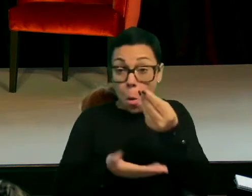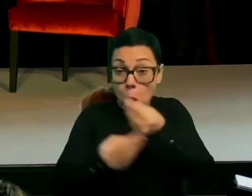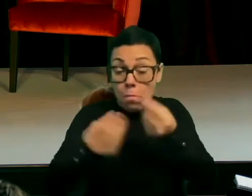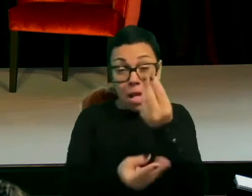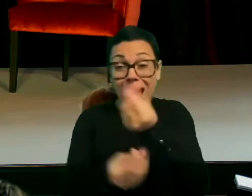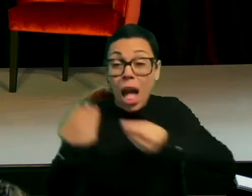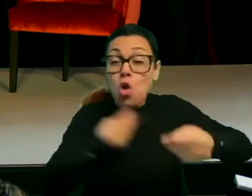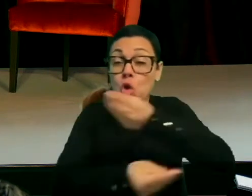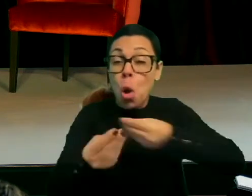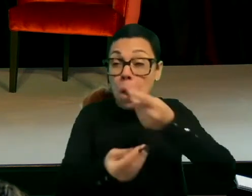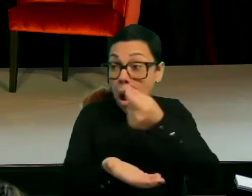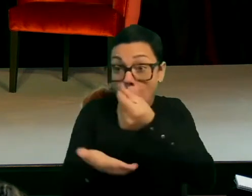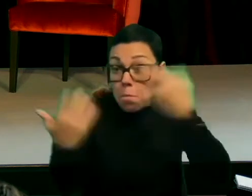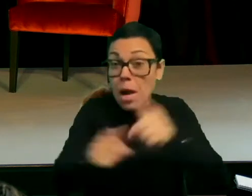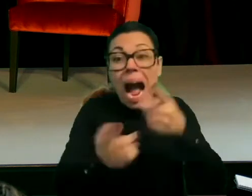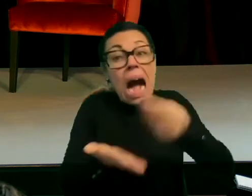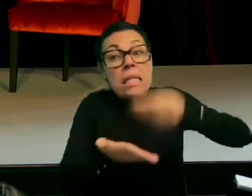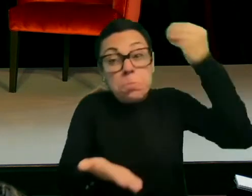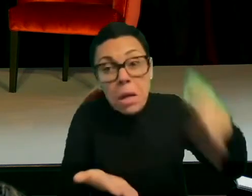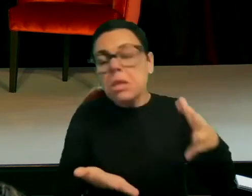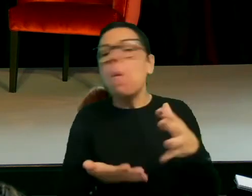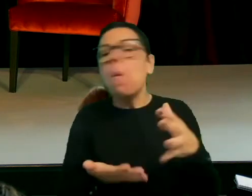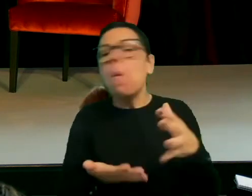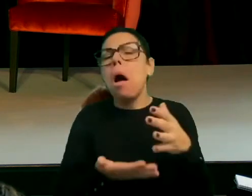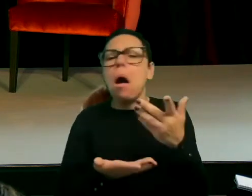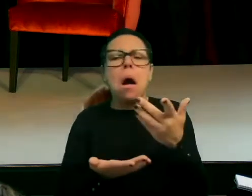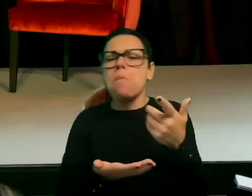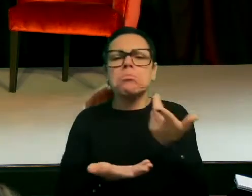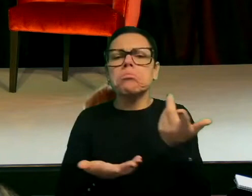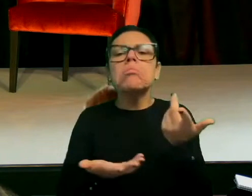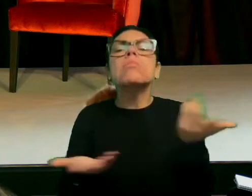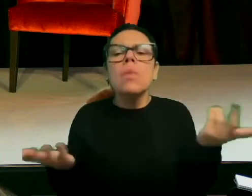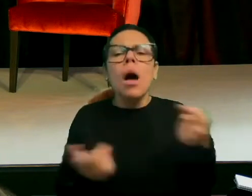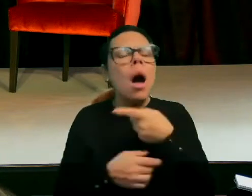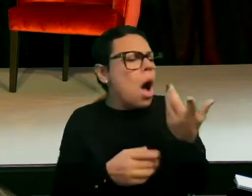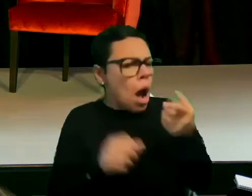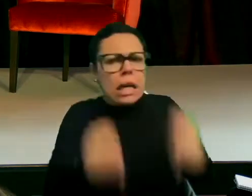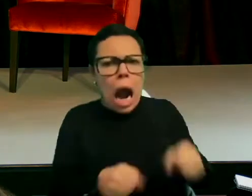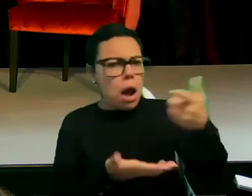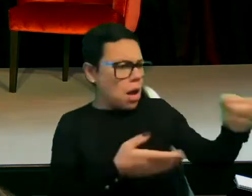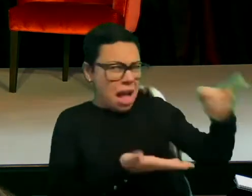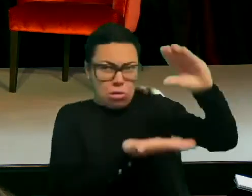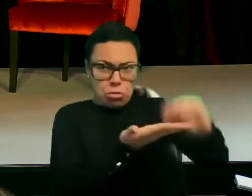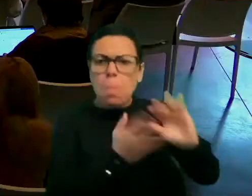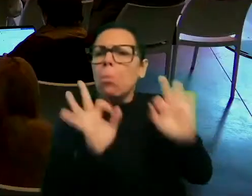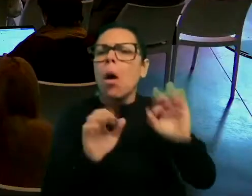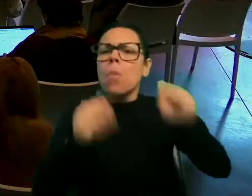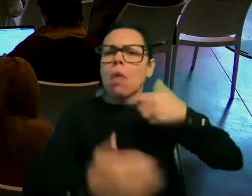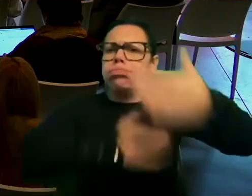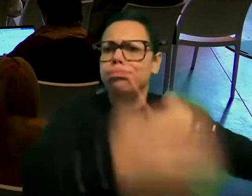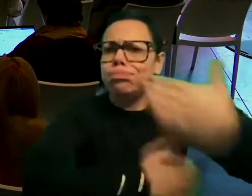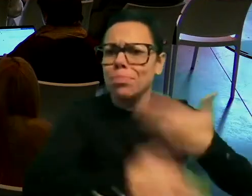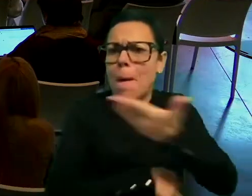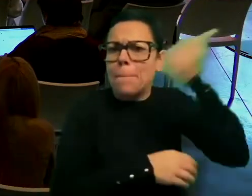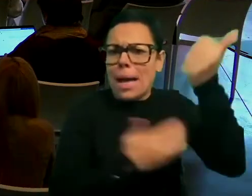the deliverers a better world. Exactly. Okay, that sounds very promising. Let's hear how that works in practice. We're going to see you back because you are going to select the most